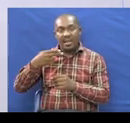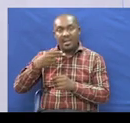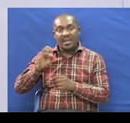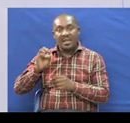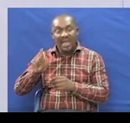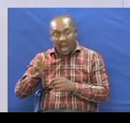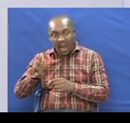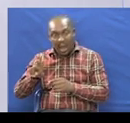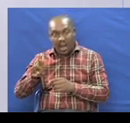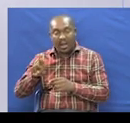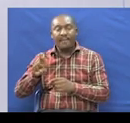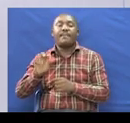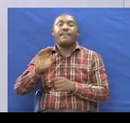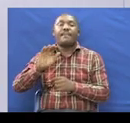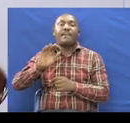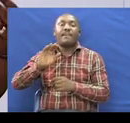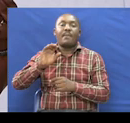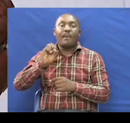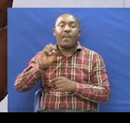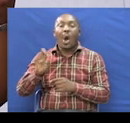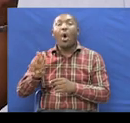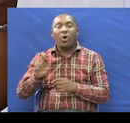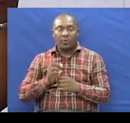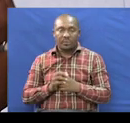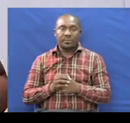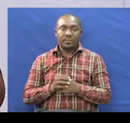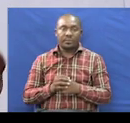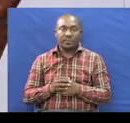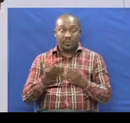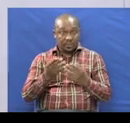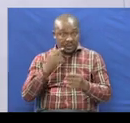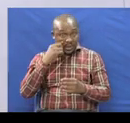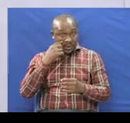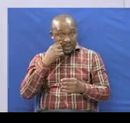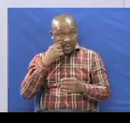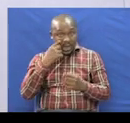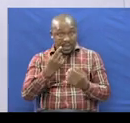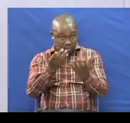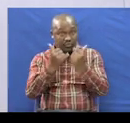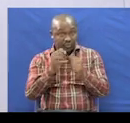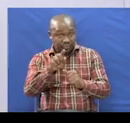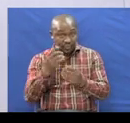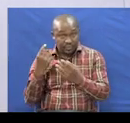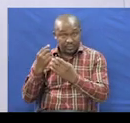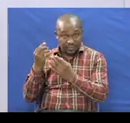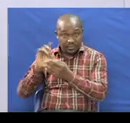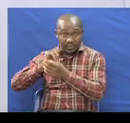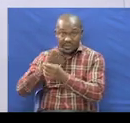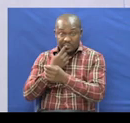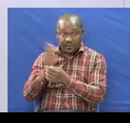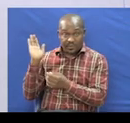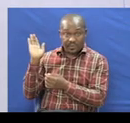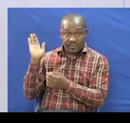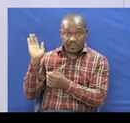Can you try on your own to combine this sentence from being two sentences